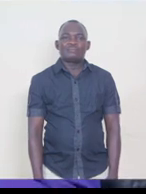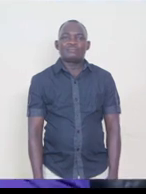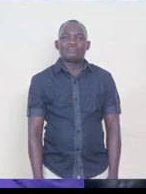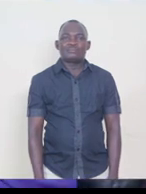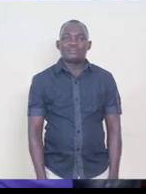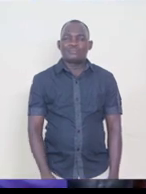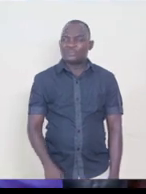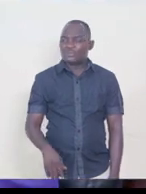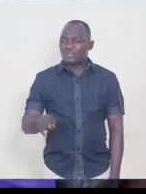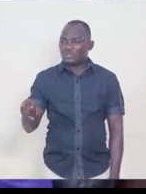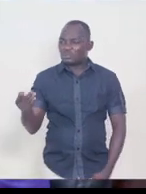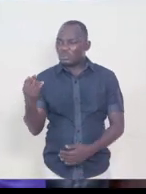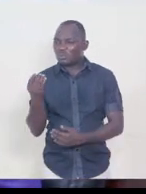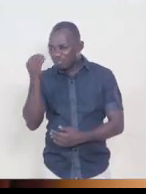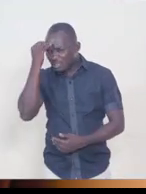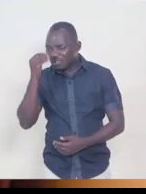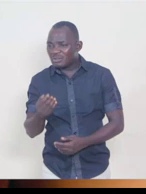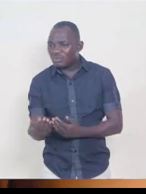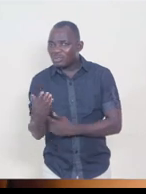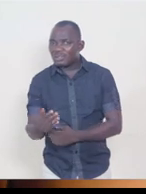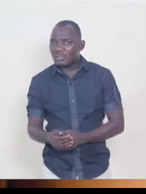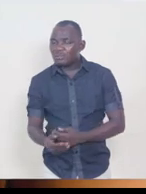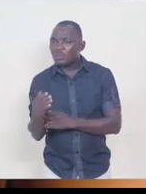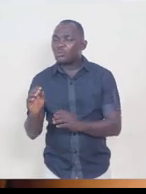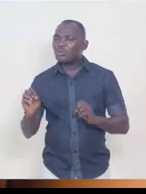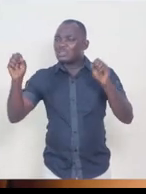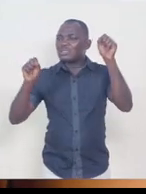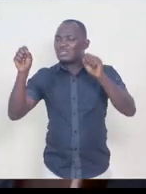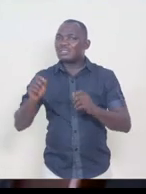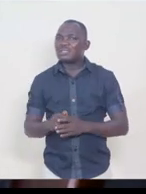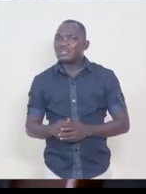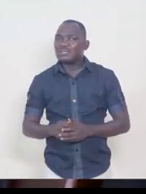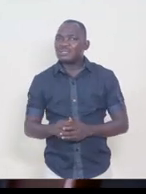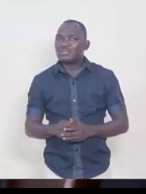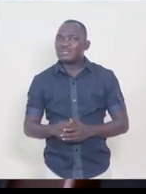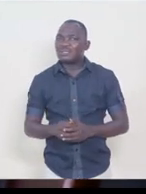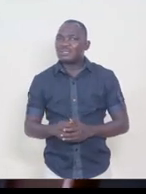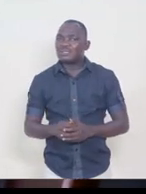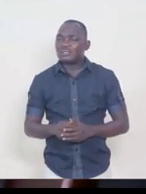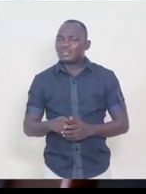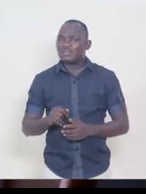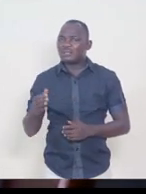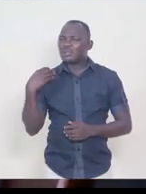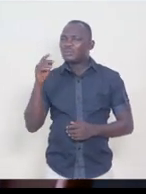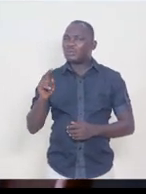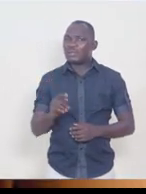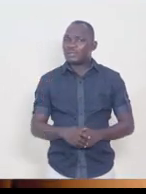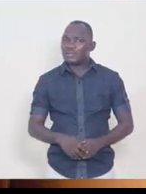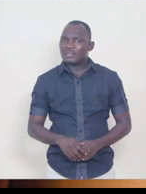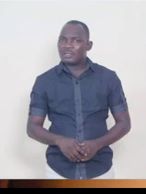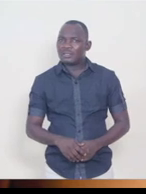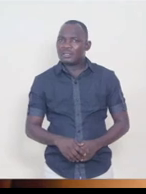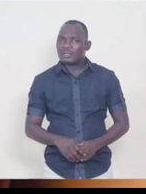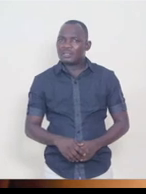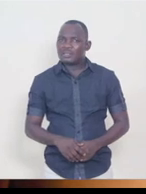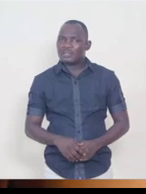So do you know what you did this morning? No, madam. Who's your madam? Please call me 2IC. I'm